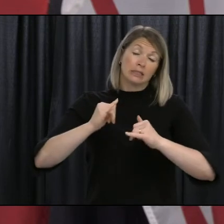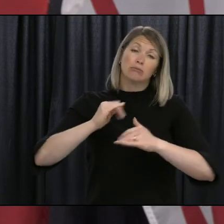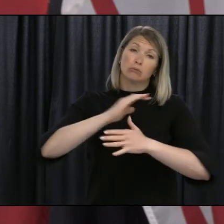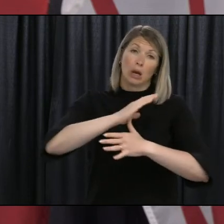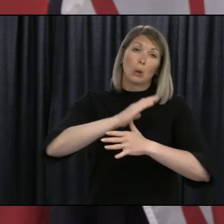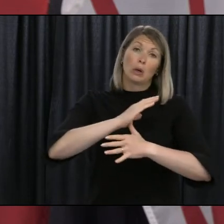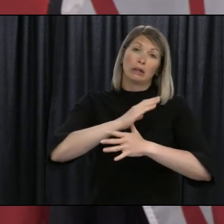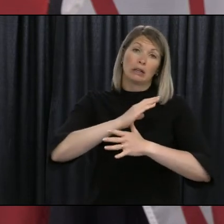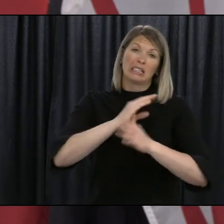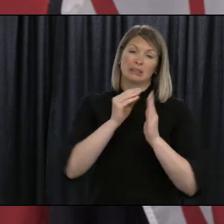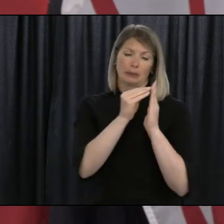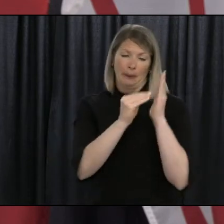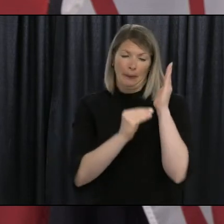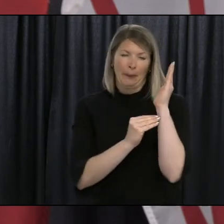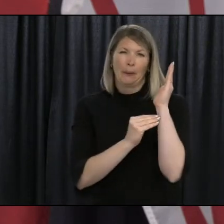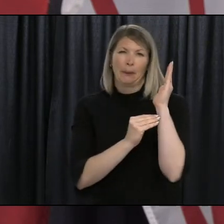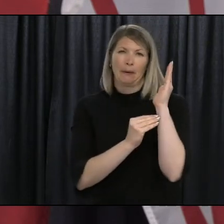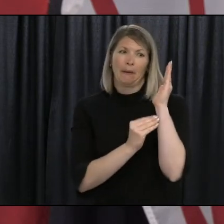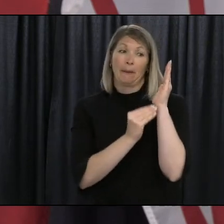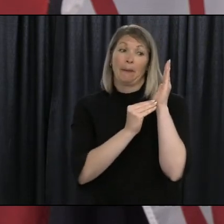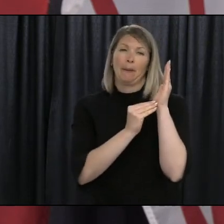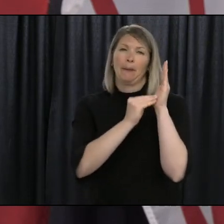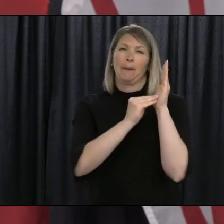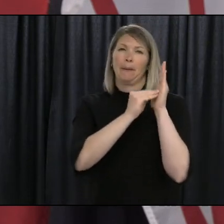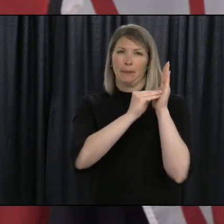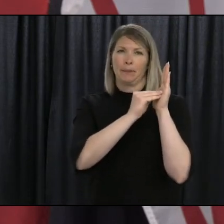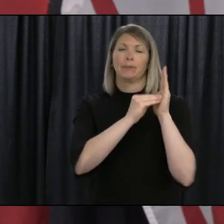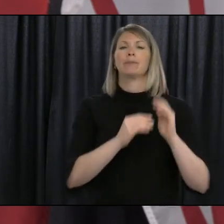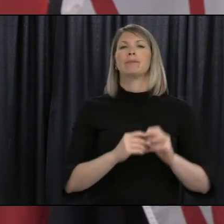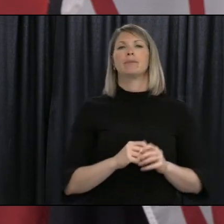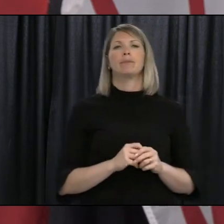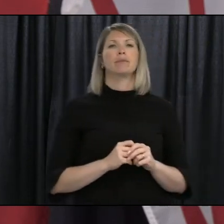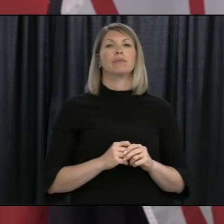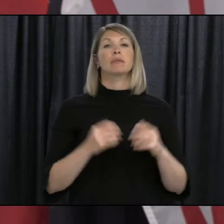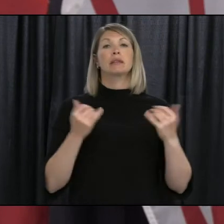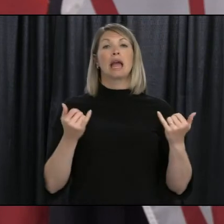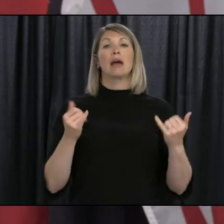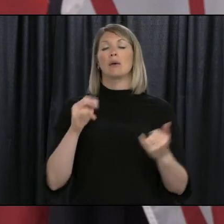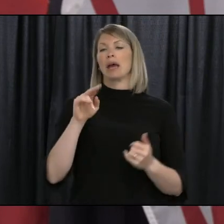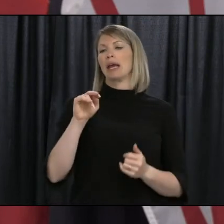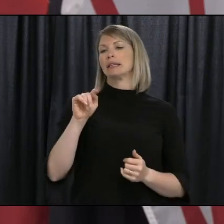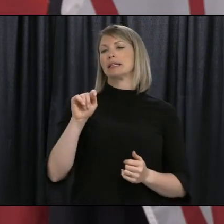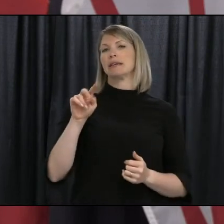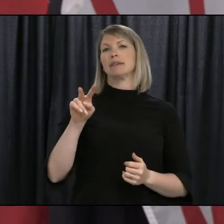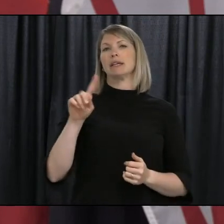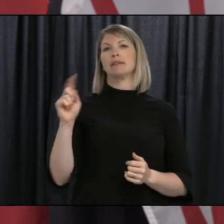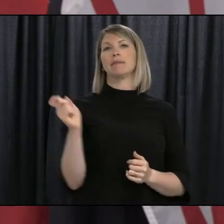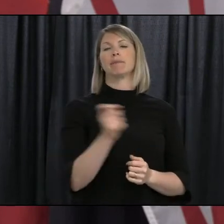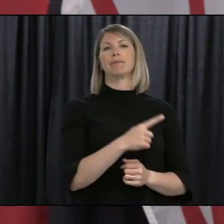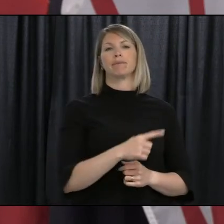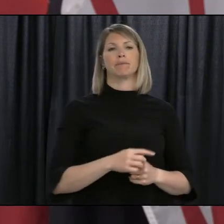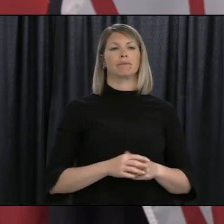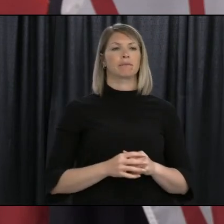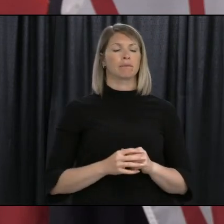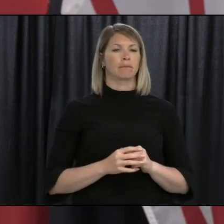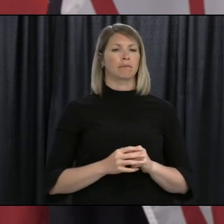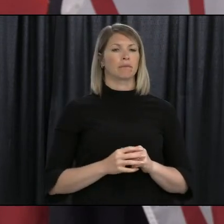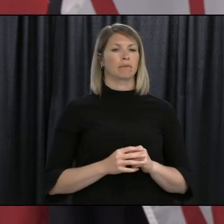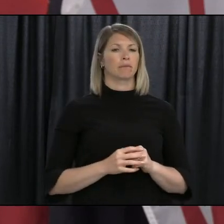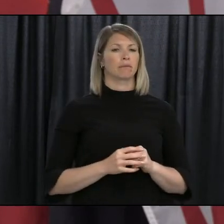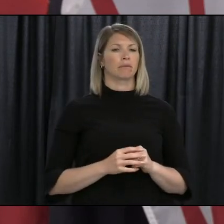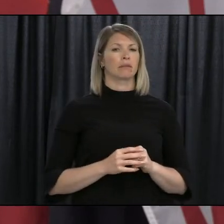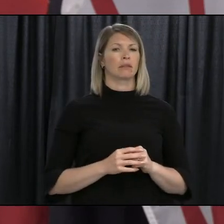Thank you, Minister. Next on the line, we have Mike Connors with NTV News. Please go ahead. Hi, Minister. The interim supply runs